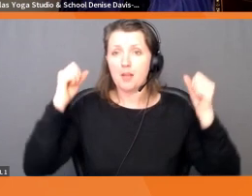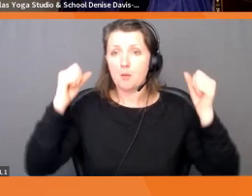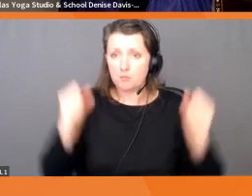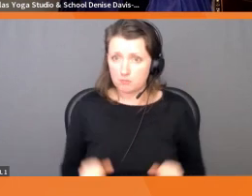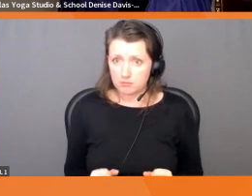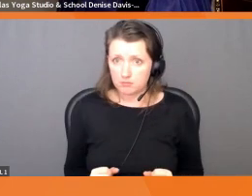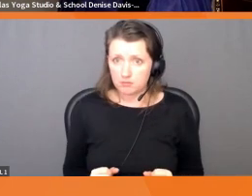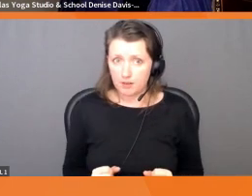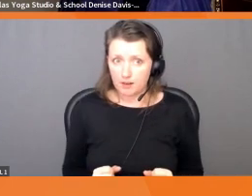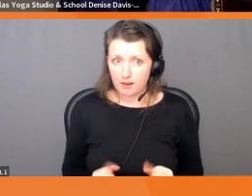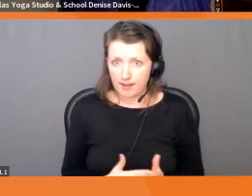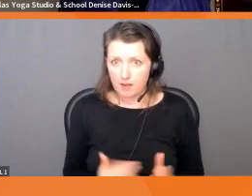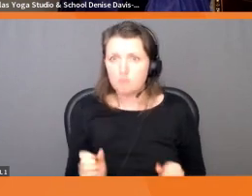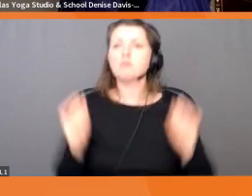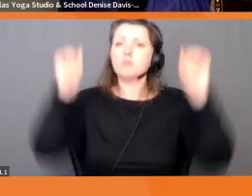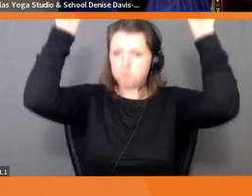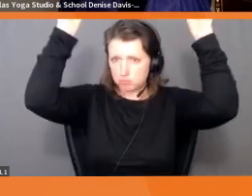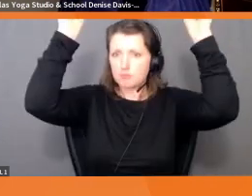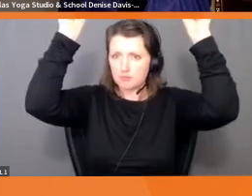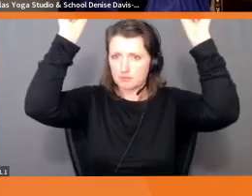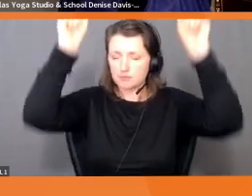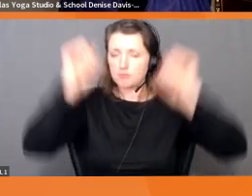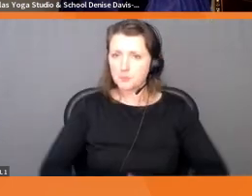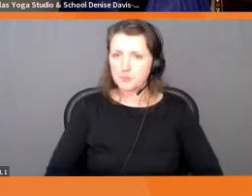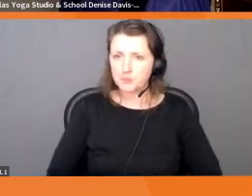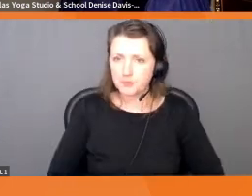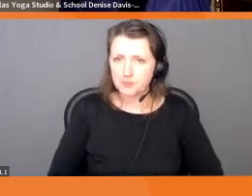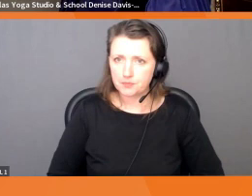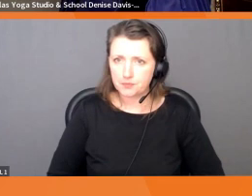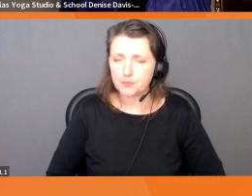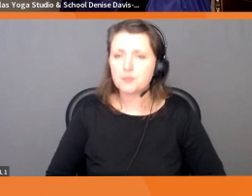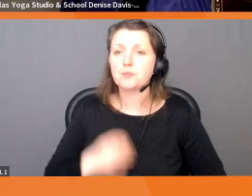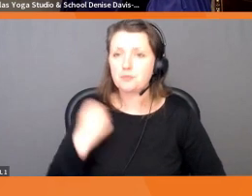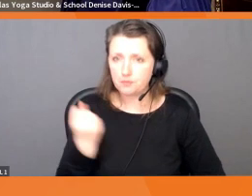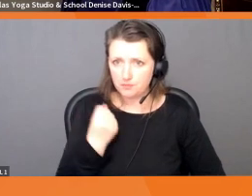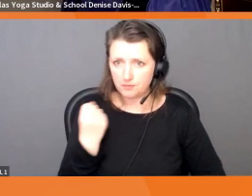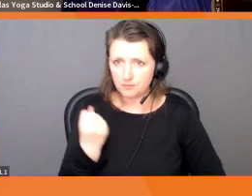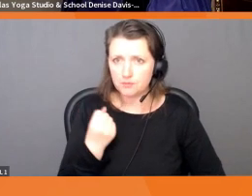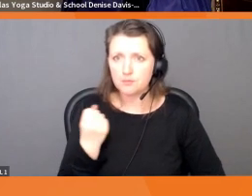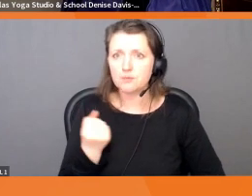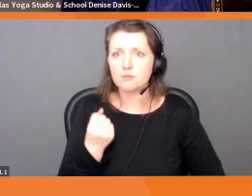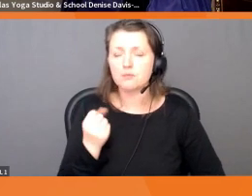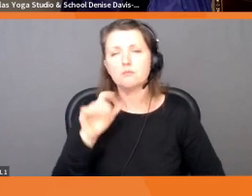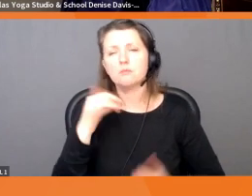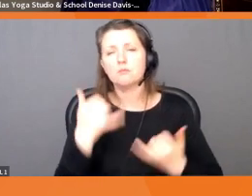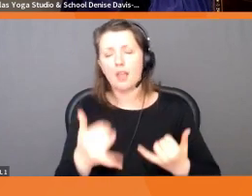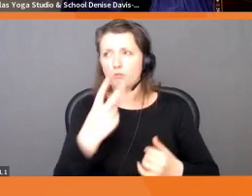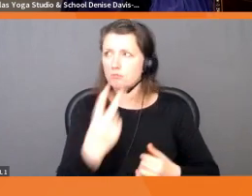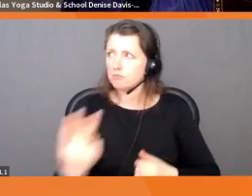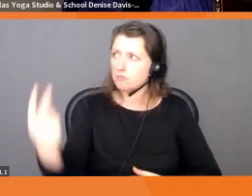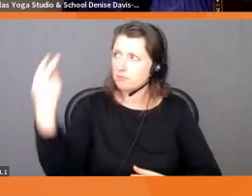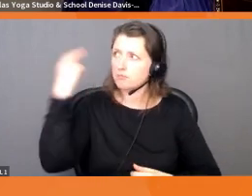to, right? Or hold them in that modified position. Holding them up here now, remember a time when you had the